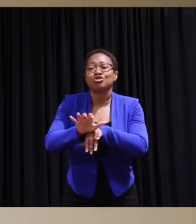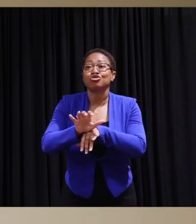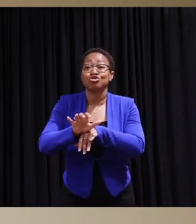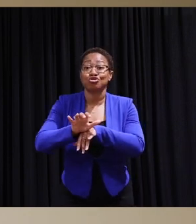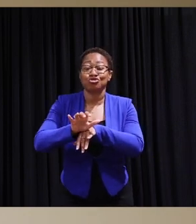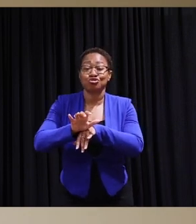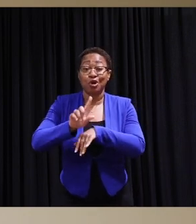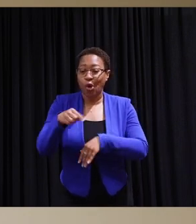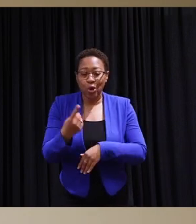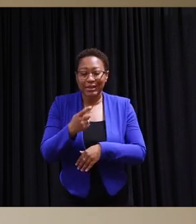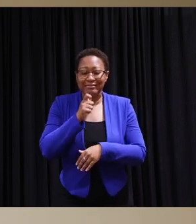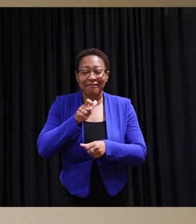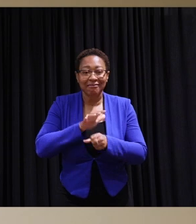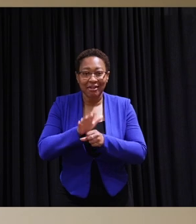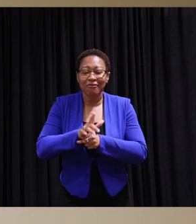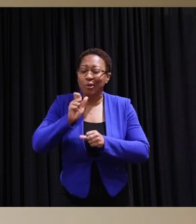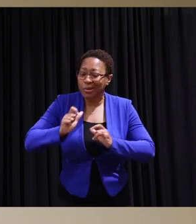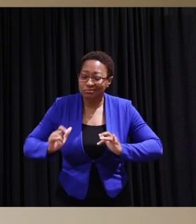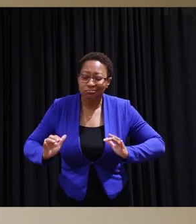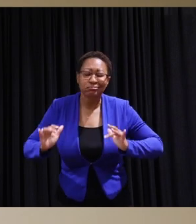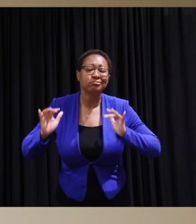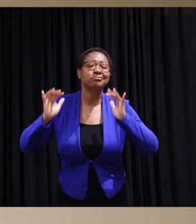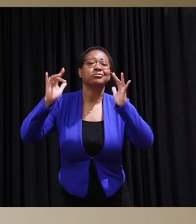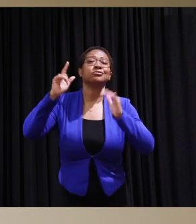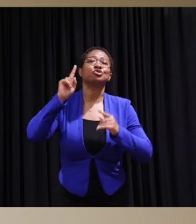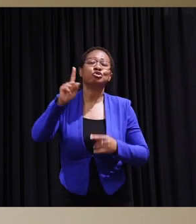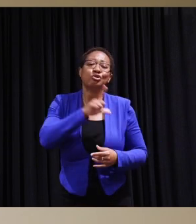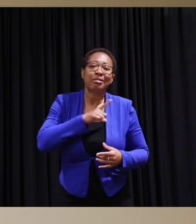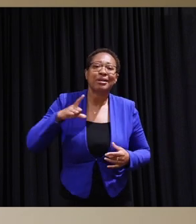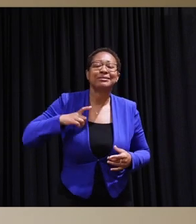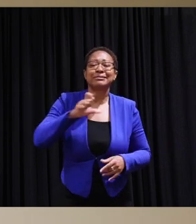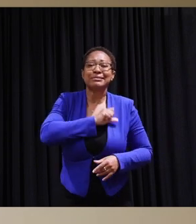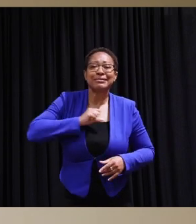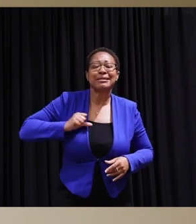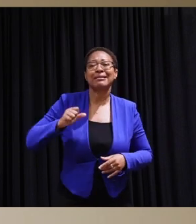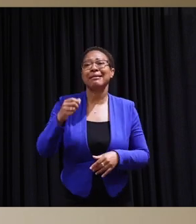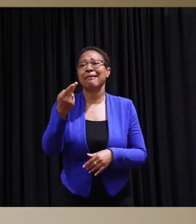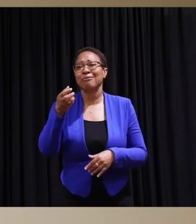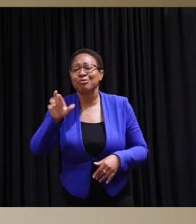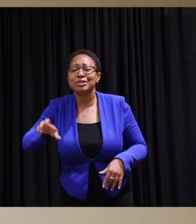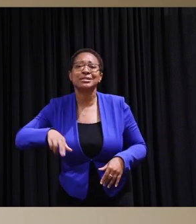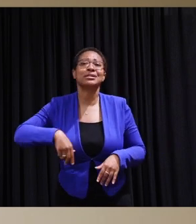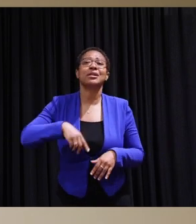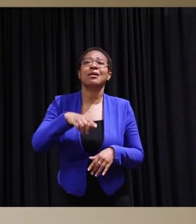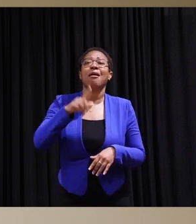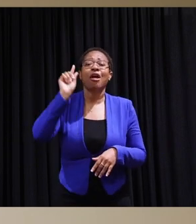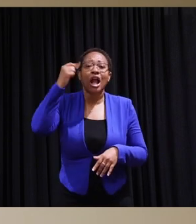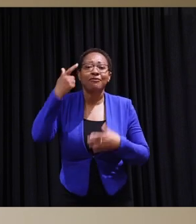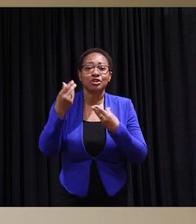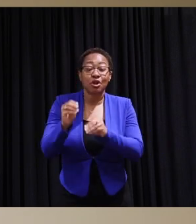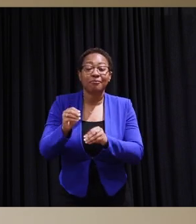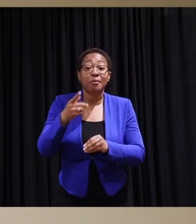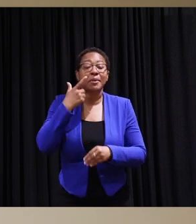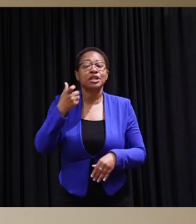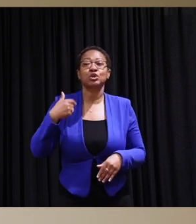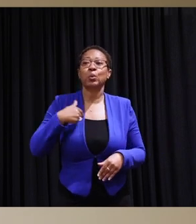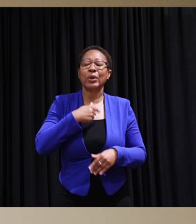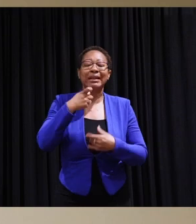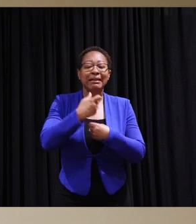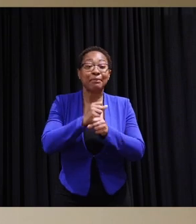to the legislative offices and the governor offices, so that policy decisions can be made with